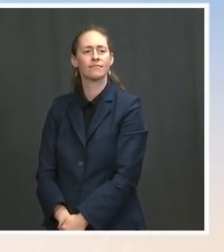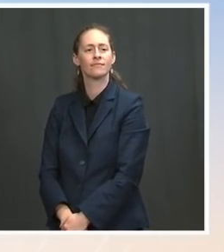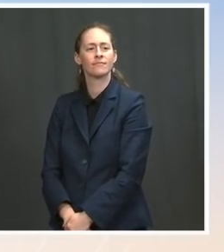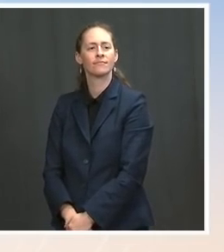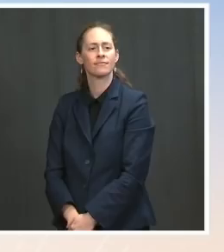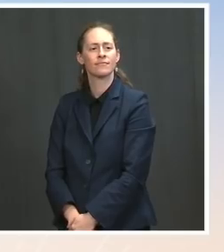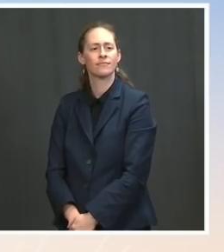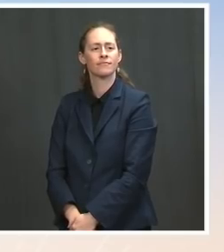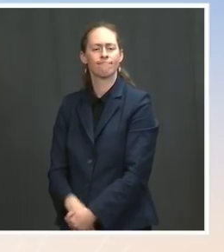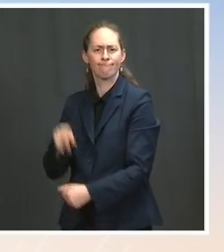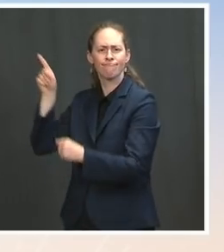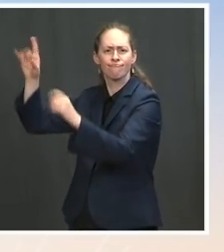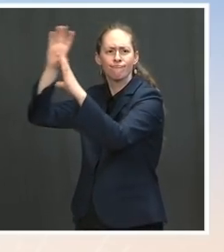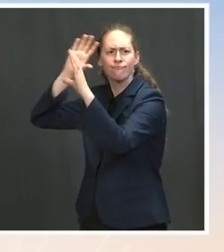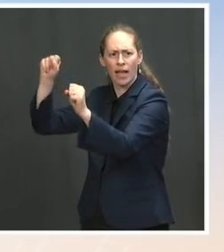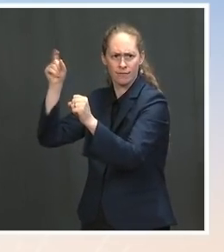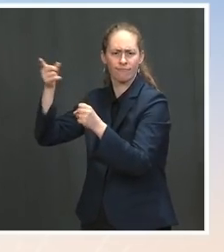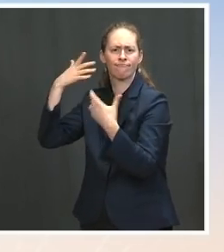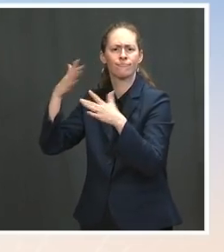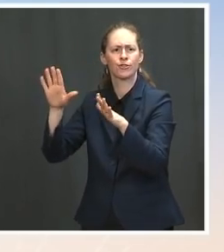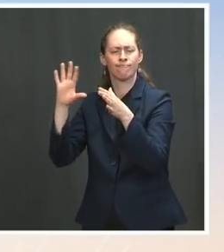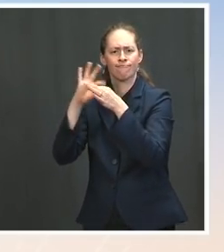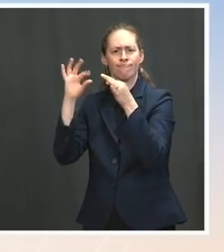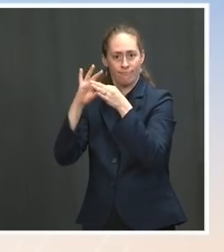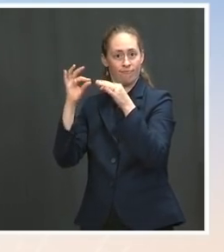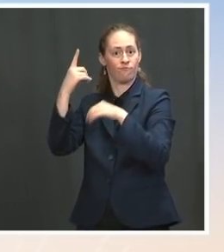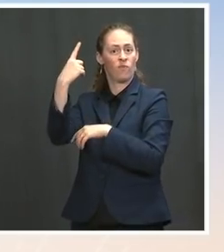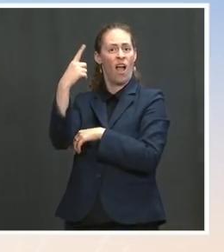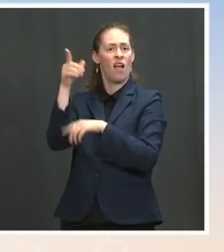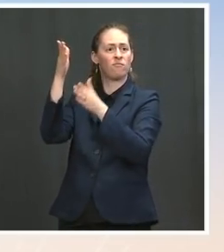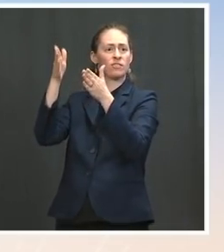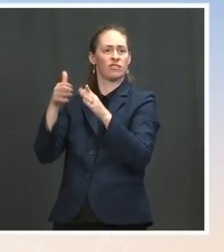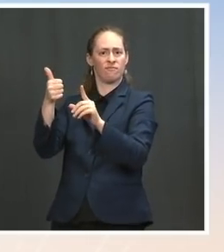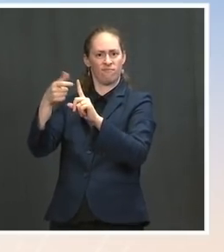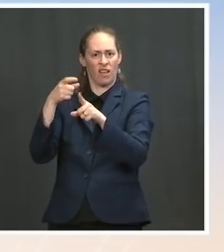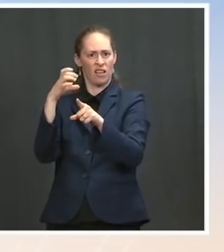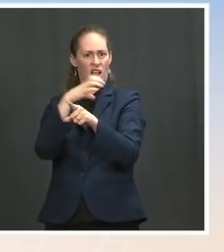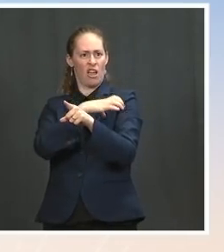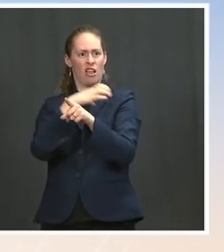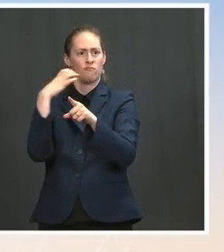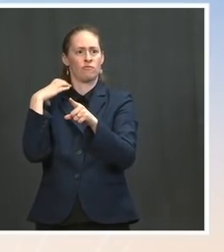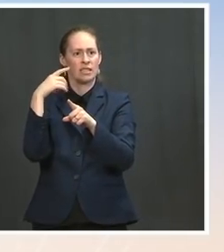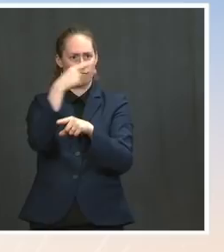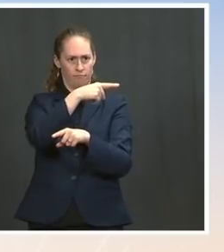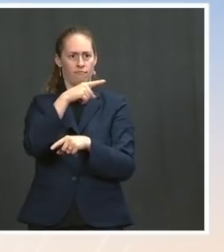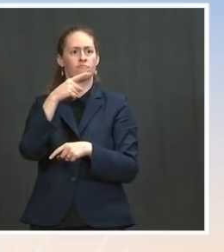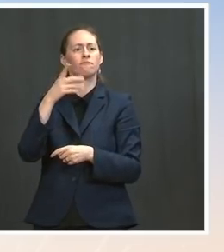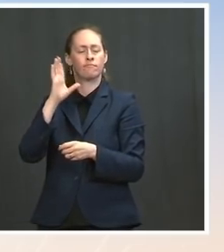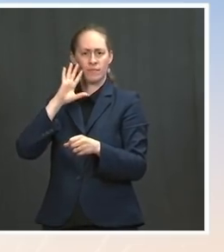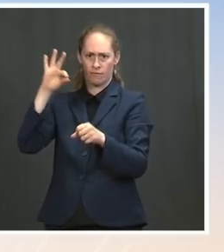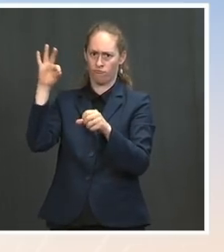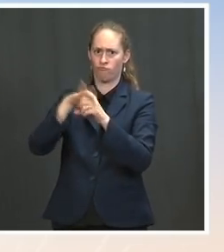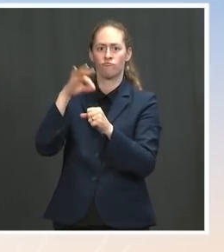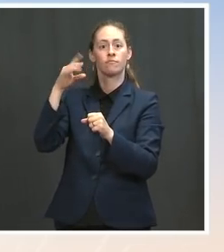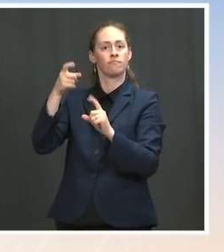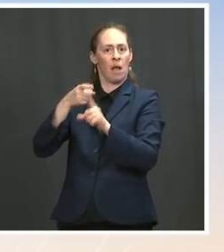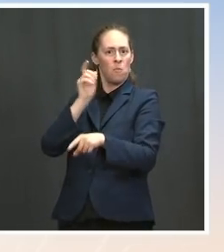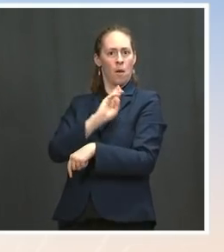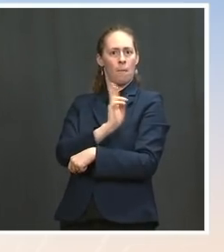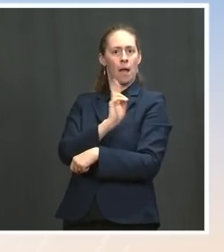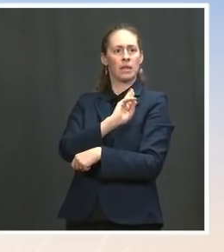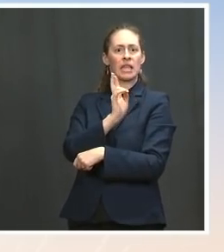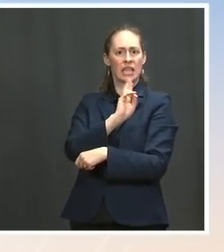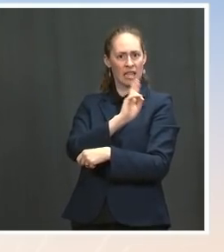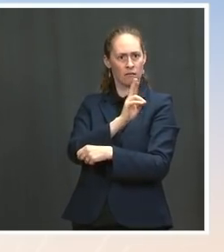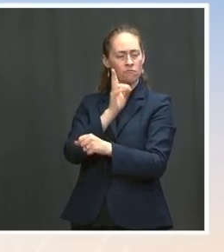Democrats. But ProPublica actually found that they've so far voted with Biden 100% of the time on major votes.